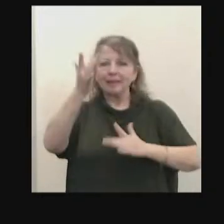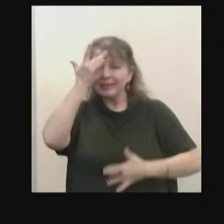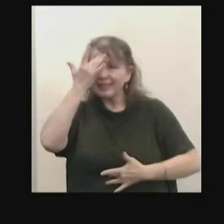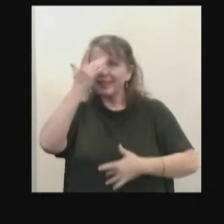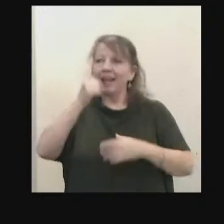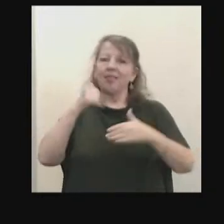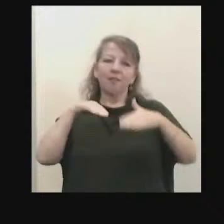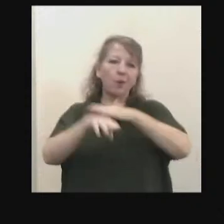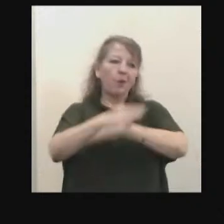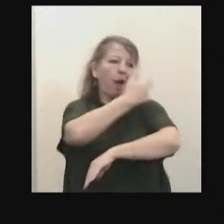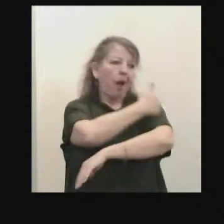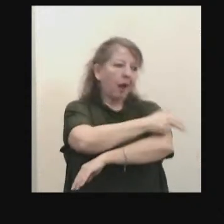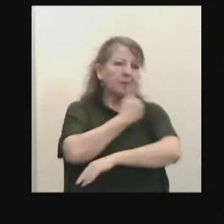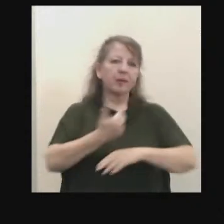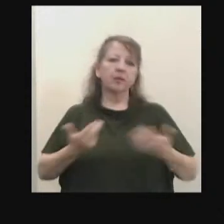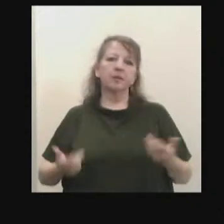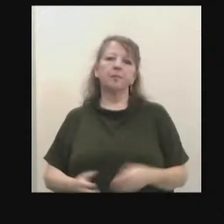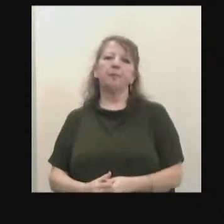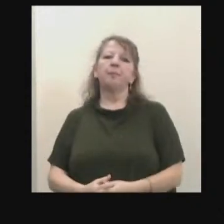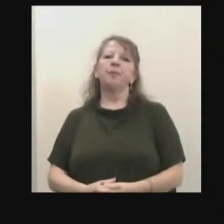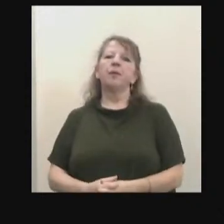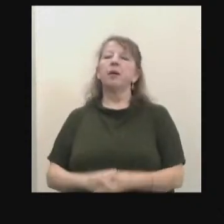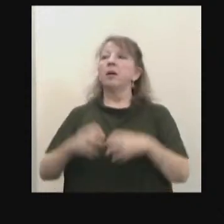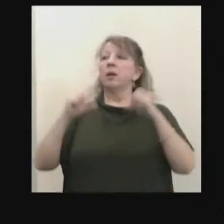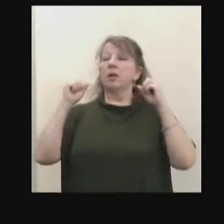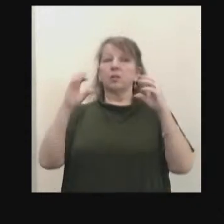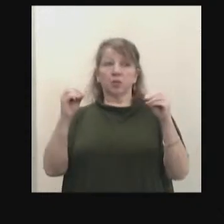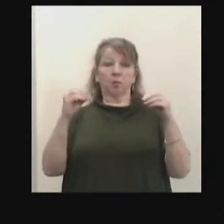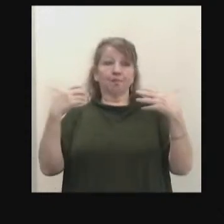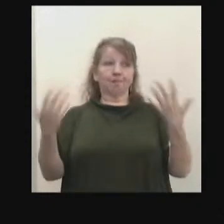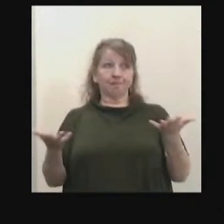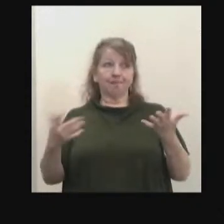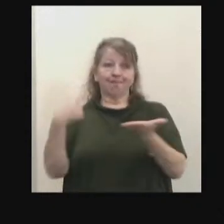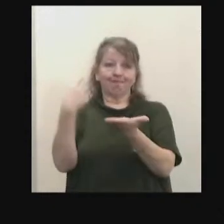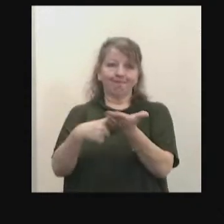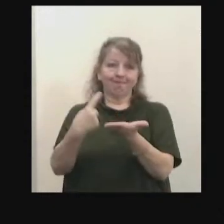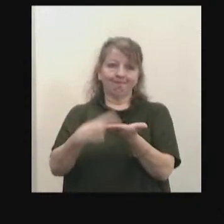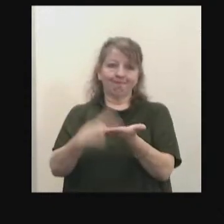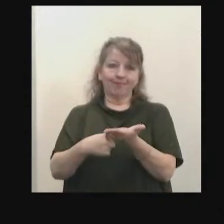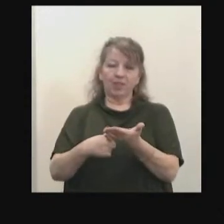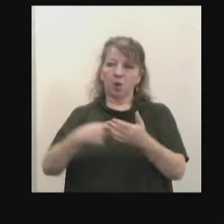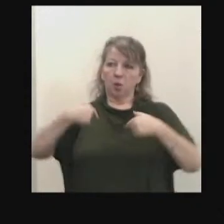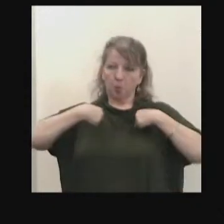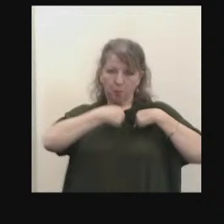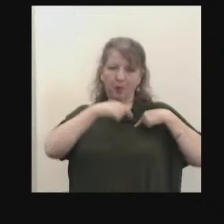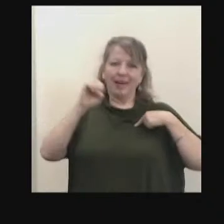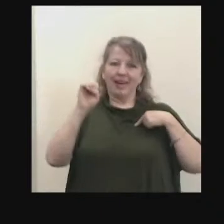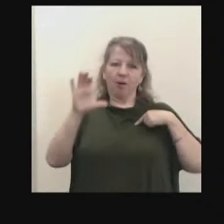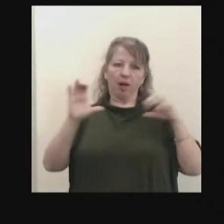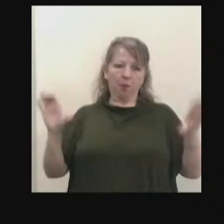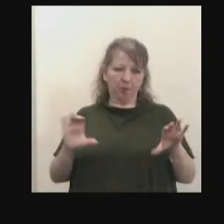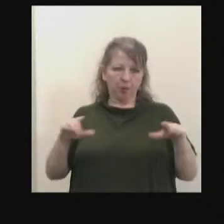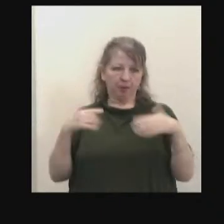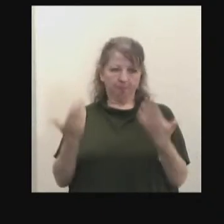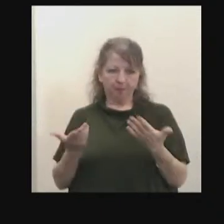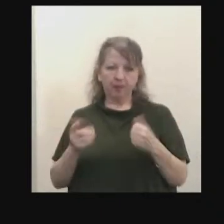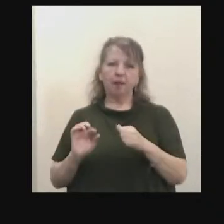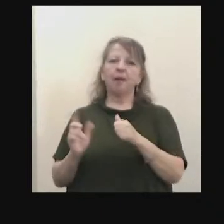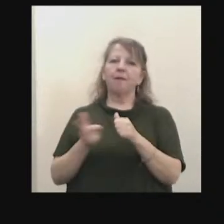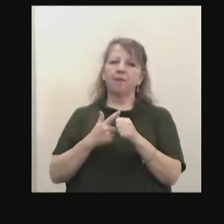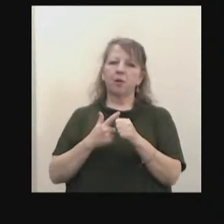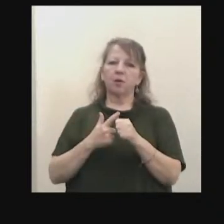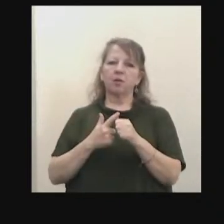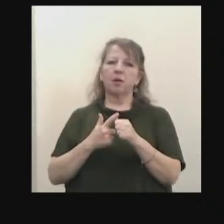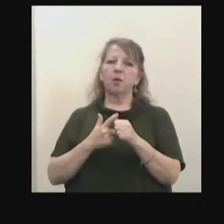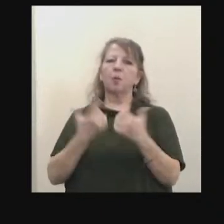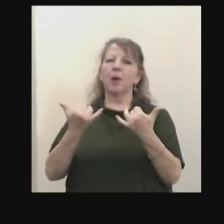to the hospital. So let's talk about what we're doing in Erie County to respond. Well, first of all, the big buzz right now